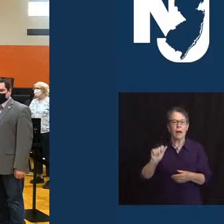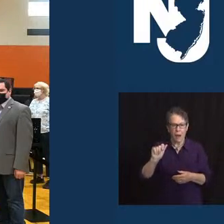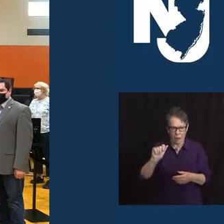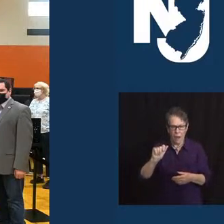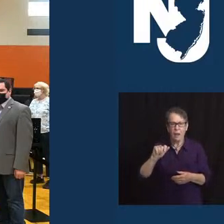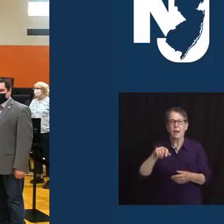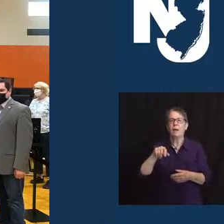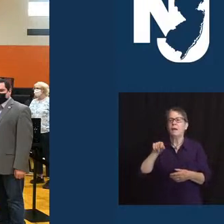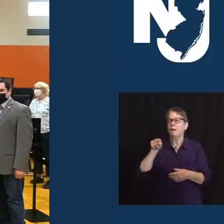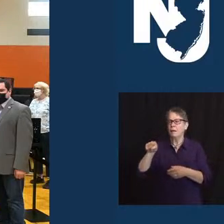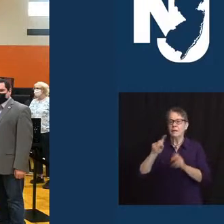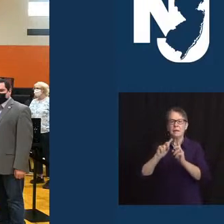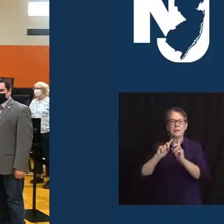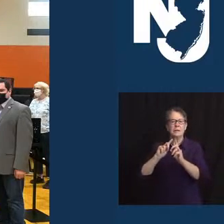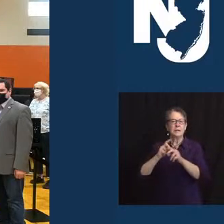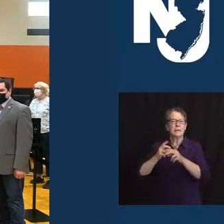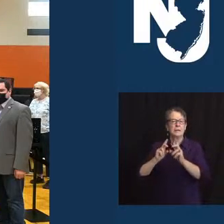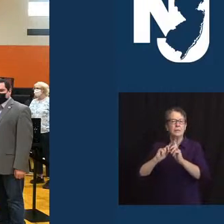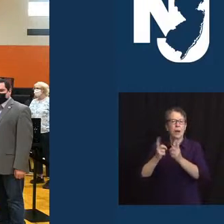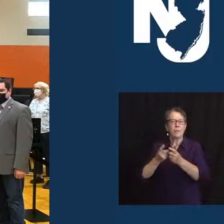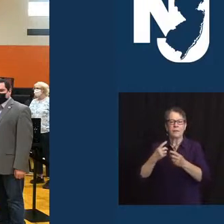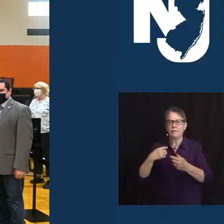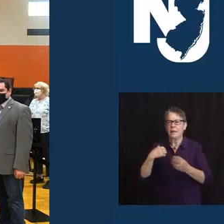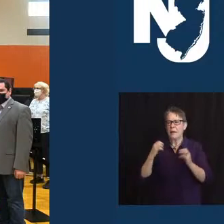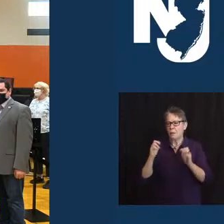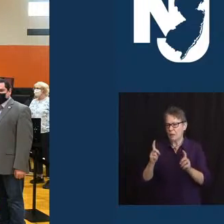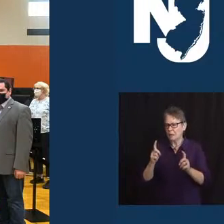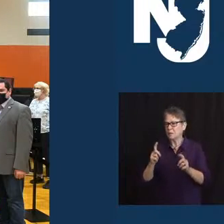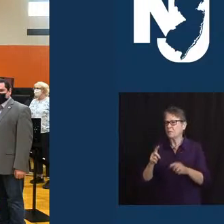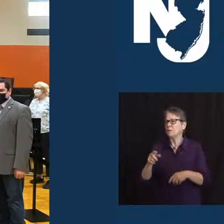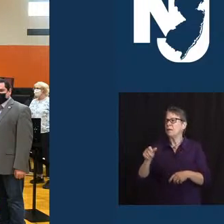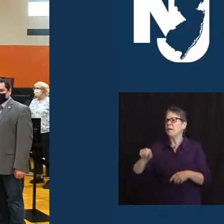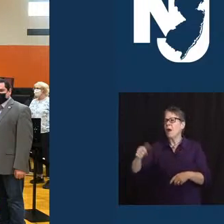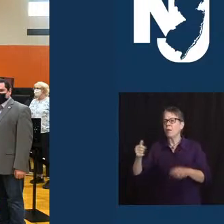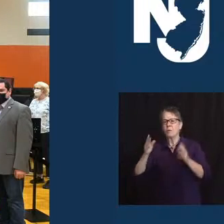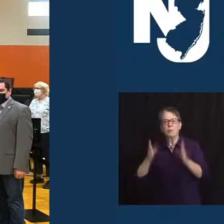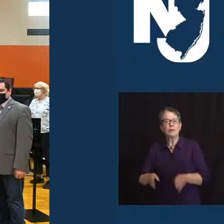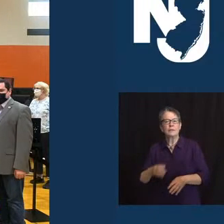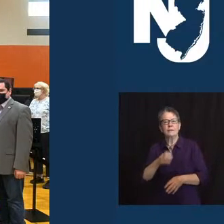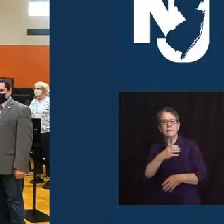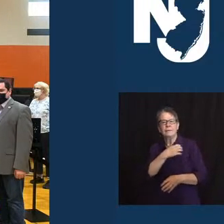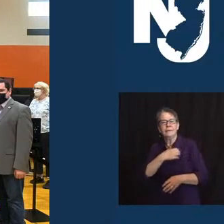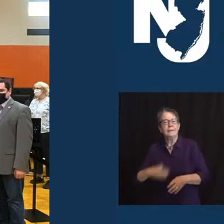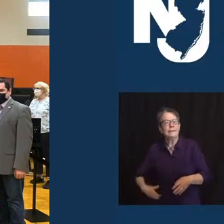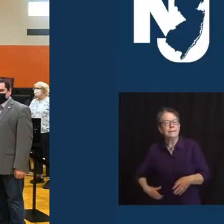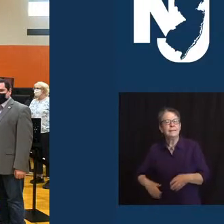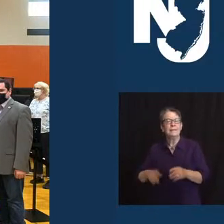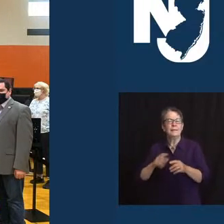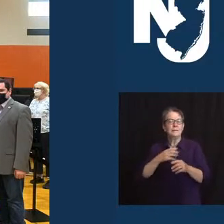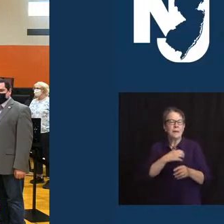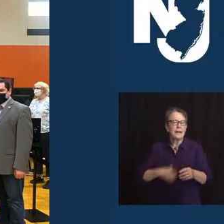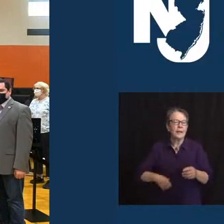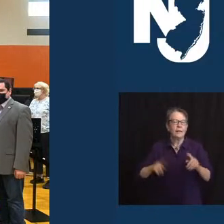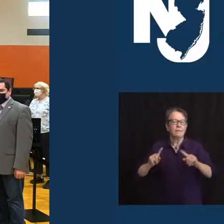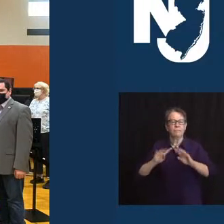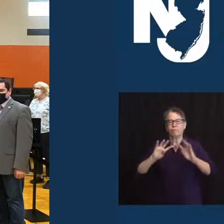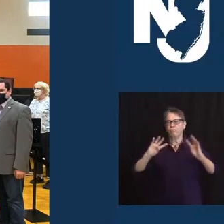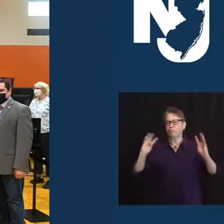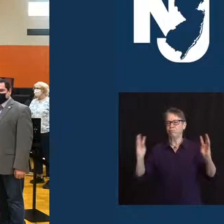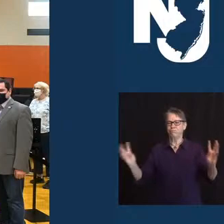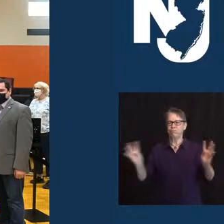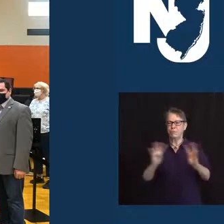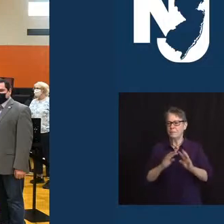the left is Weehawken's Mayor Rich Turner and Albio Siri's Chief of Staff. So that was a really good second